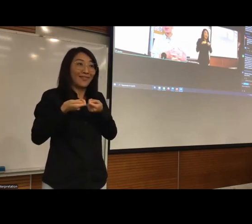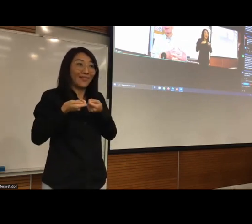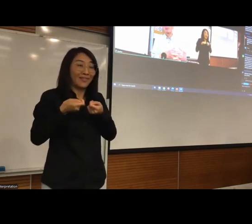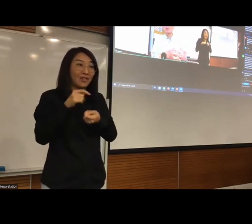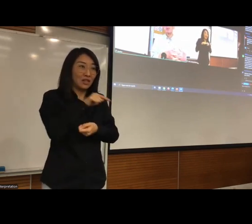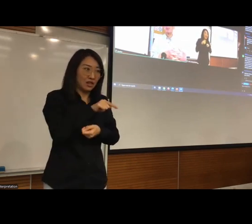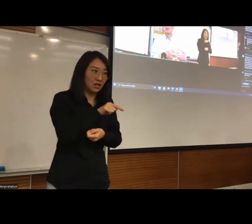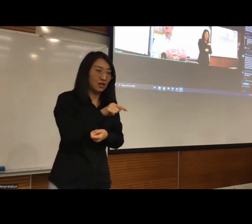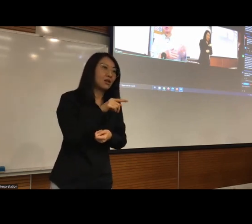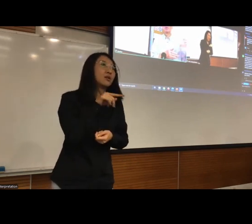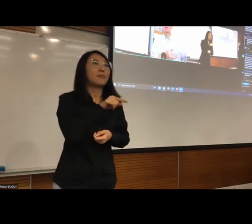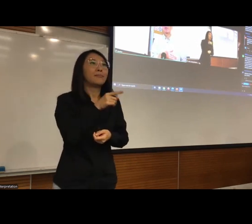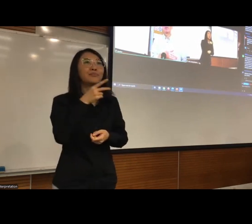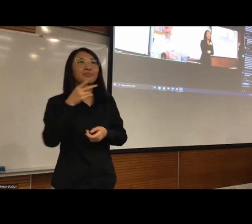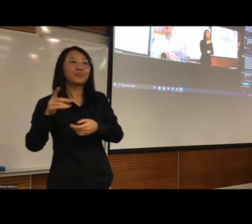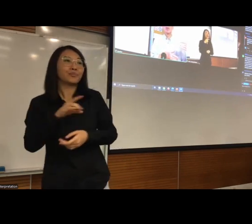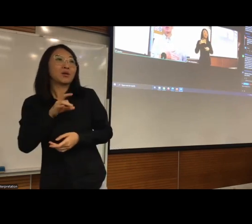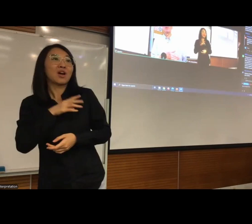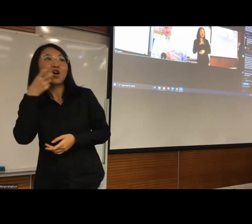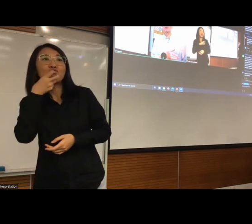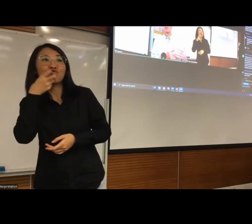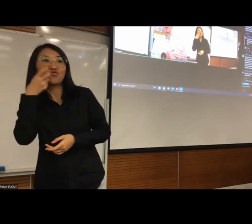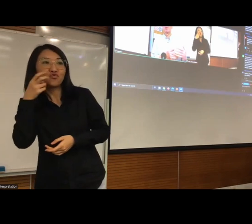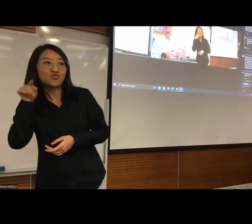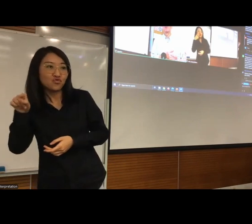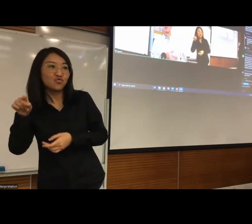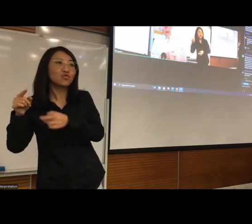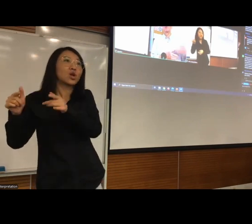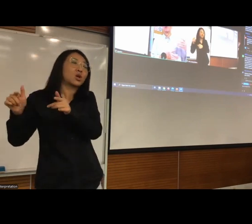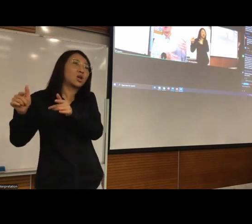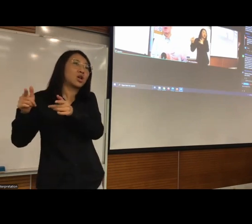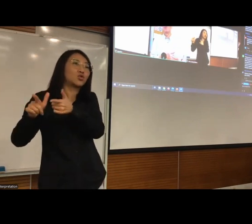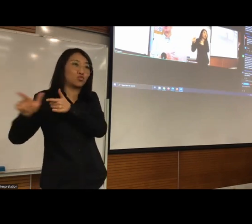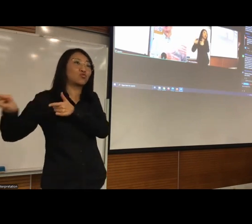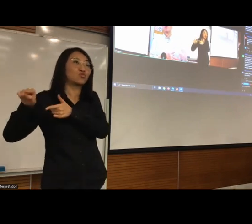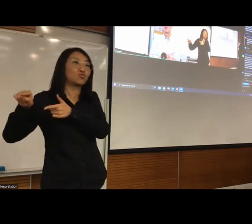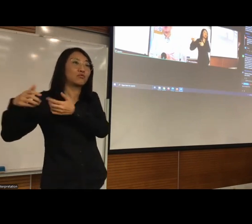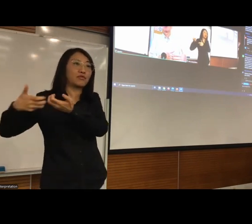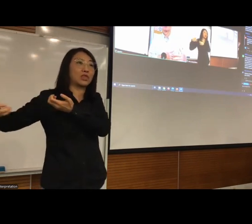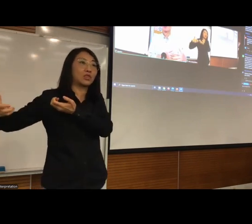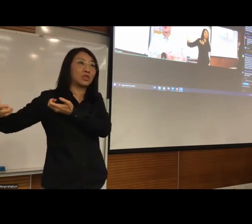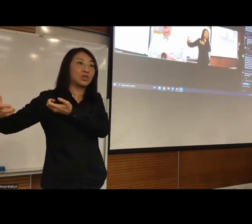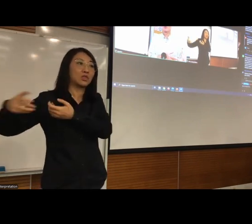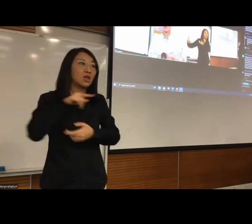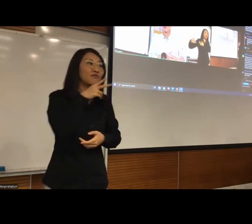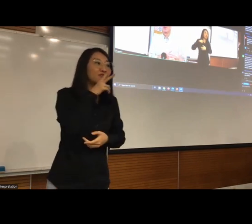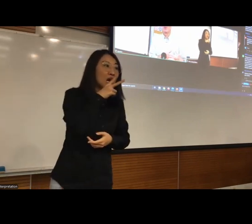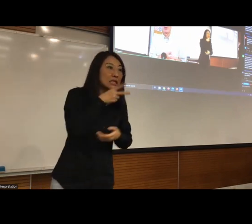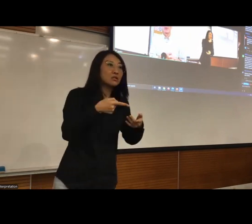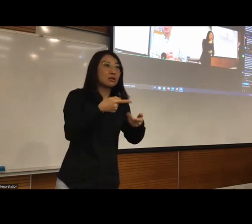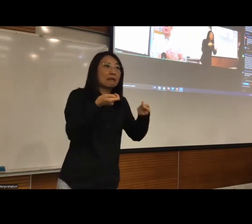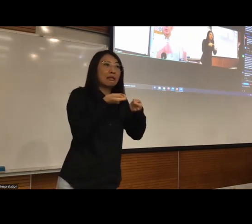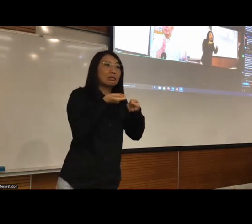speech, probably because there are so many things that are done roughly at the same time, which puts a heavier cognitive pressure on